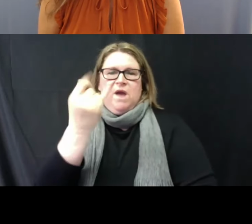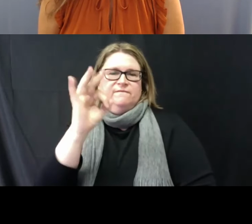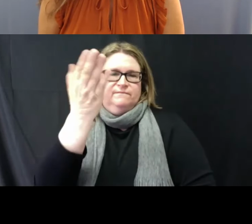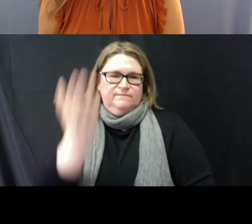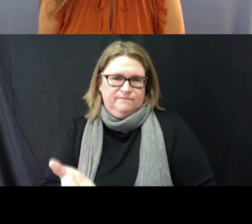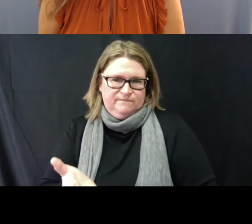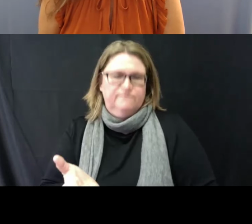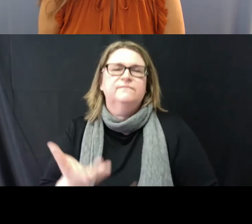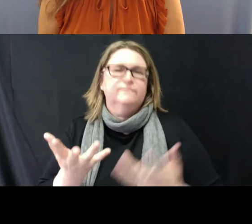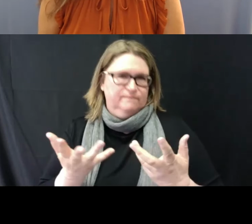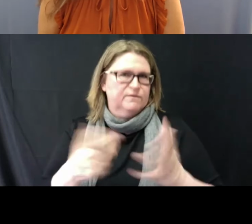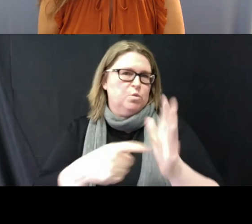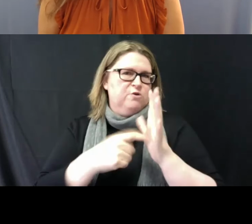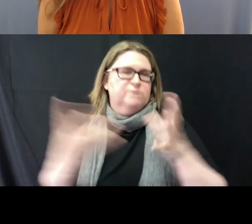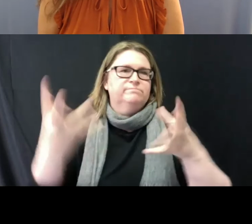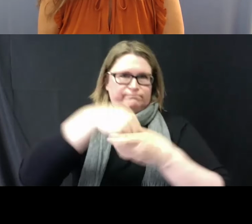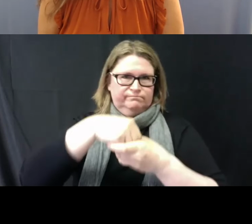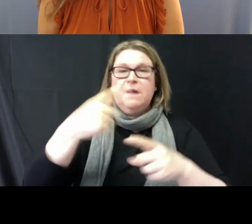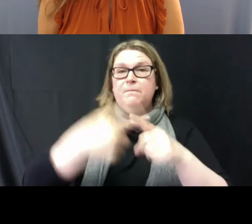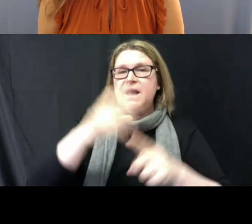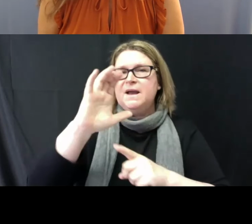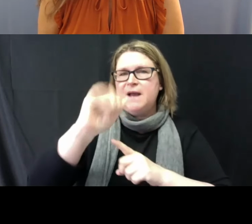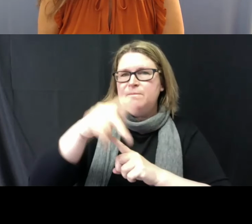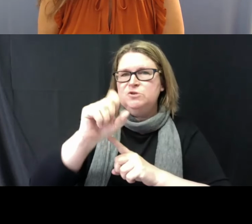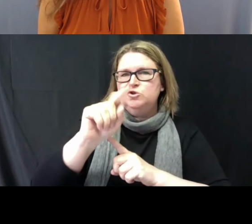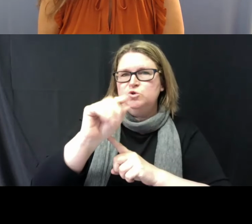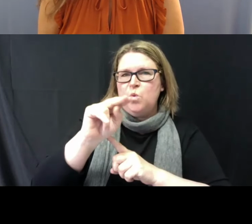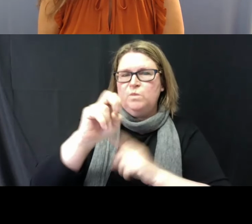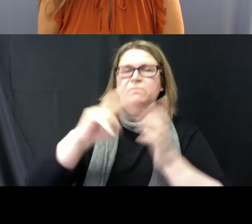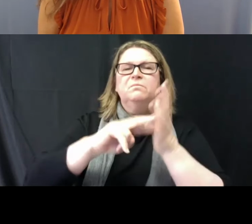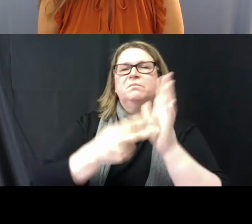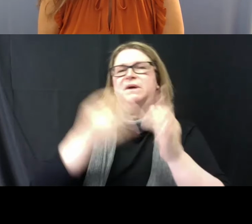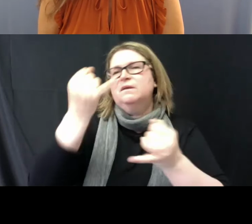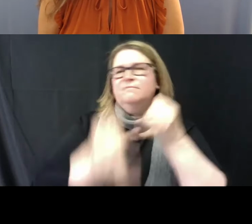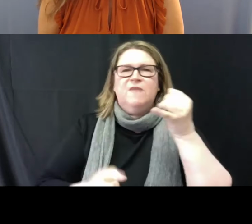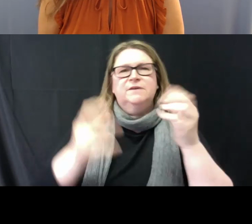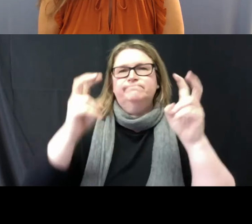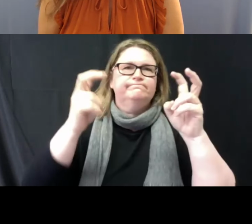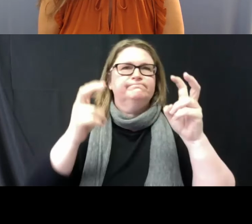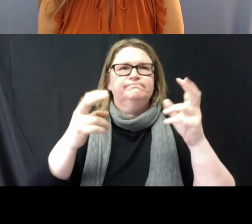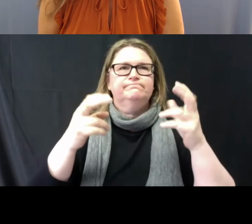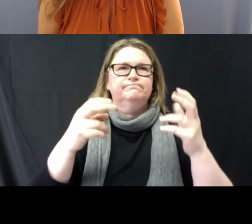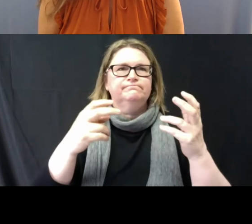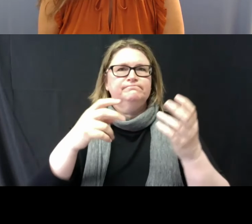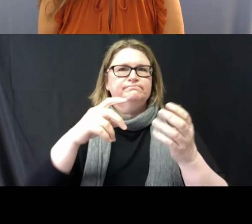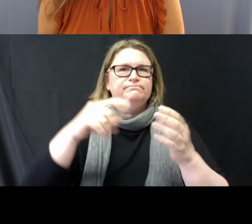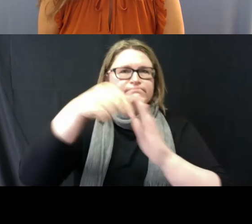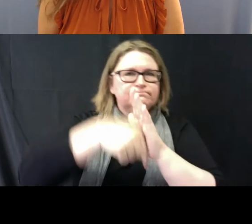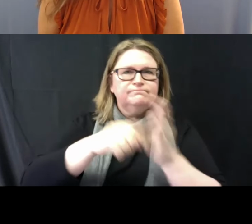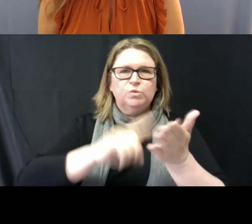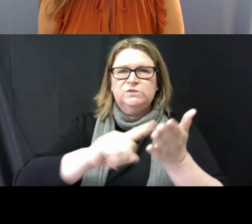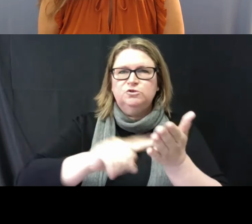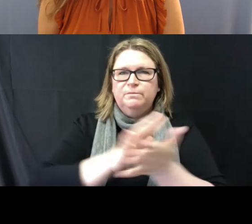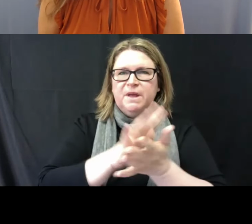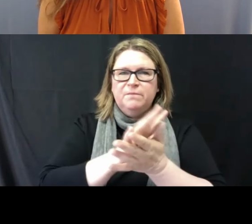9 courses total. And so you can see more about this information up here